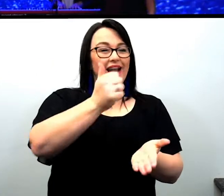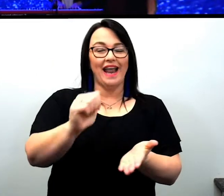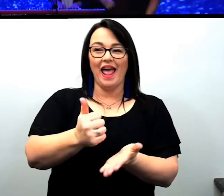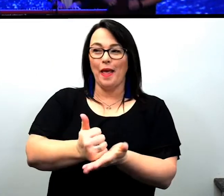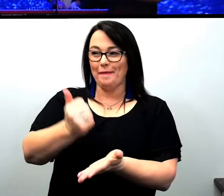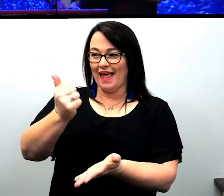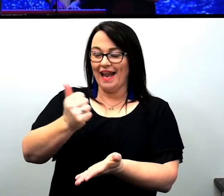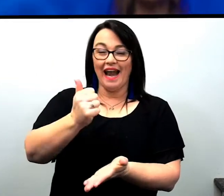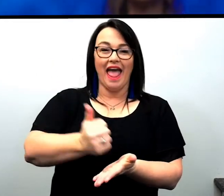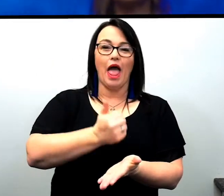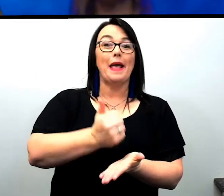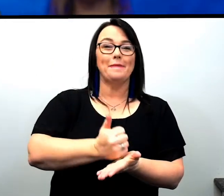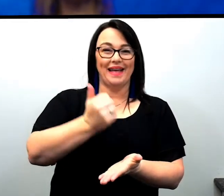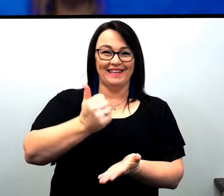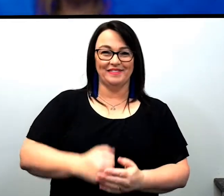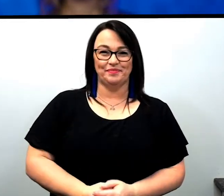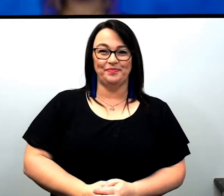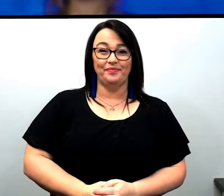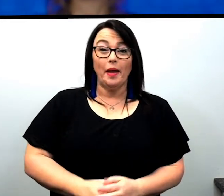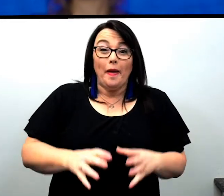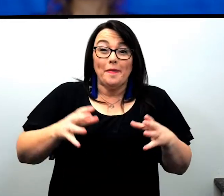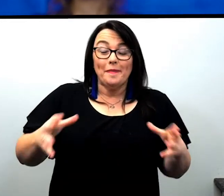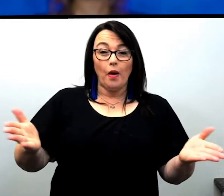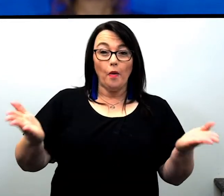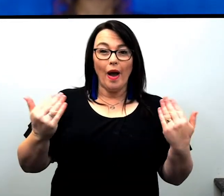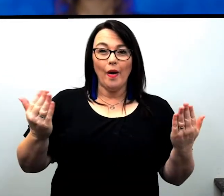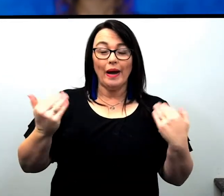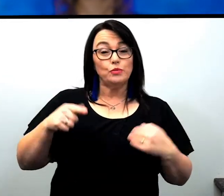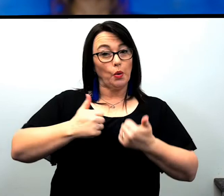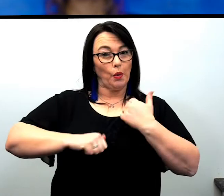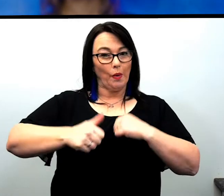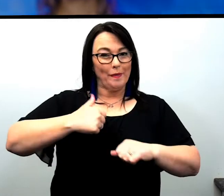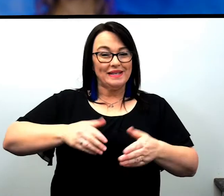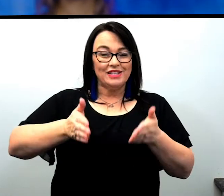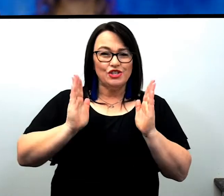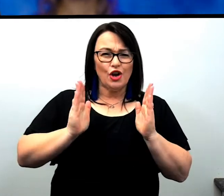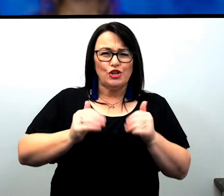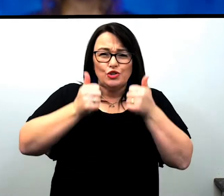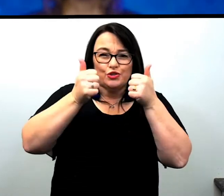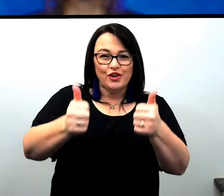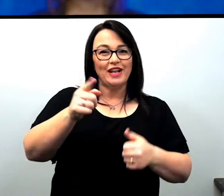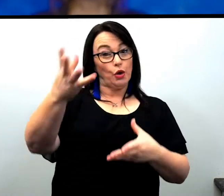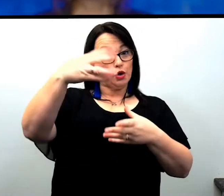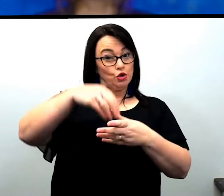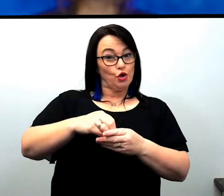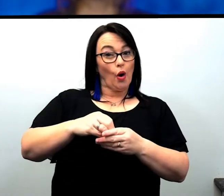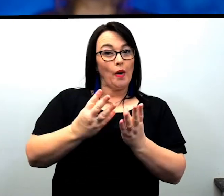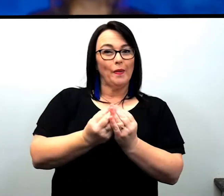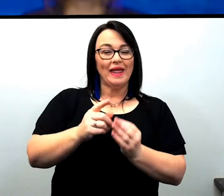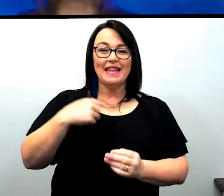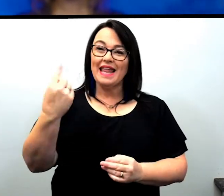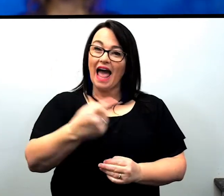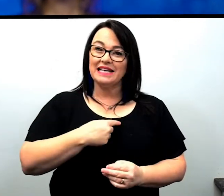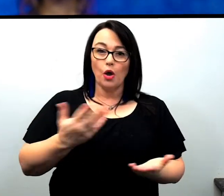amen, amen. Well, a big welcome to Equippers Church. It's great that you've joined us. Wherever you're tuning in from, we've